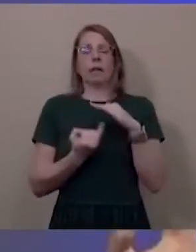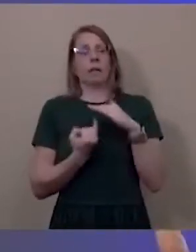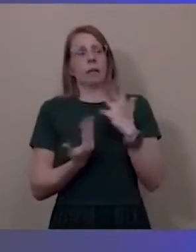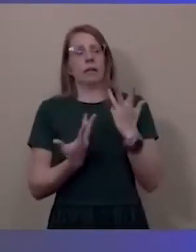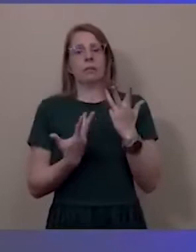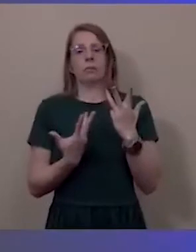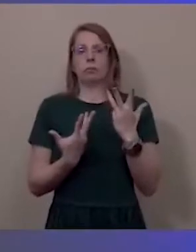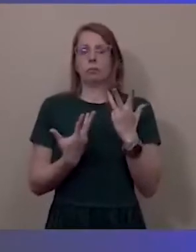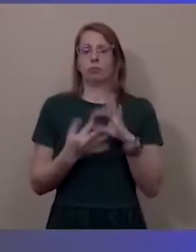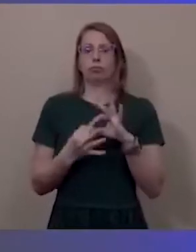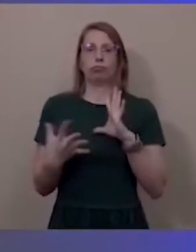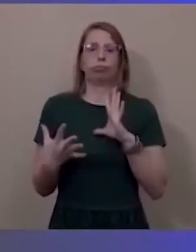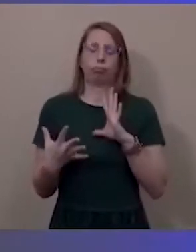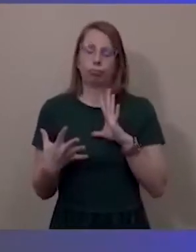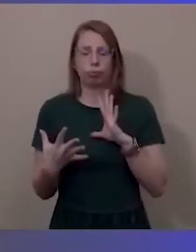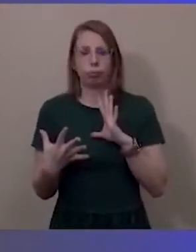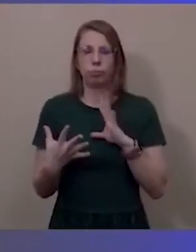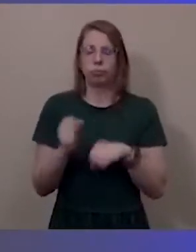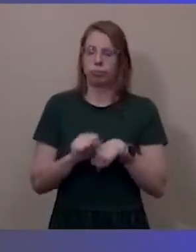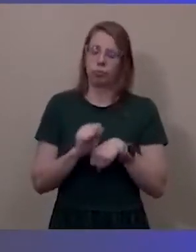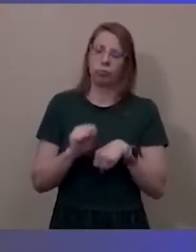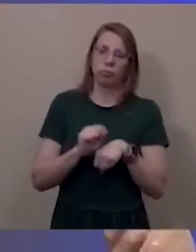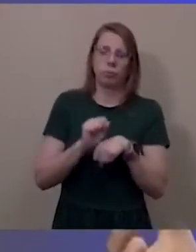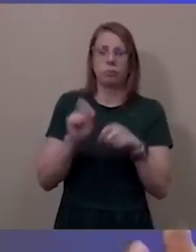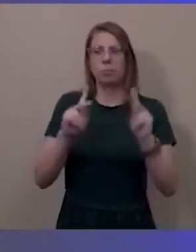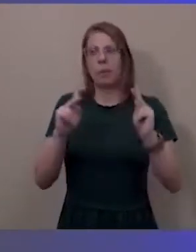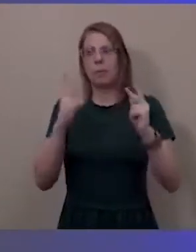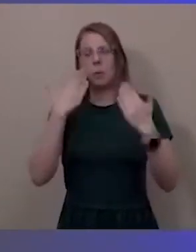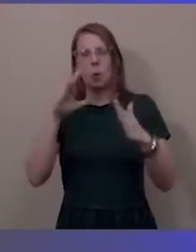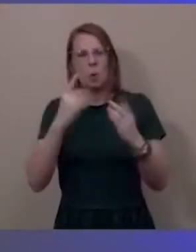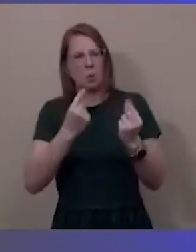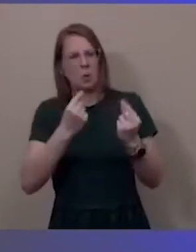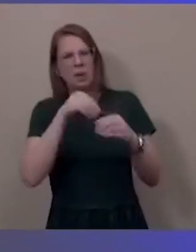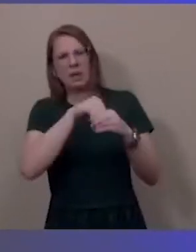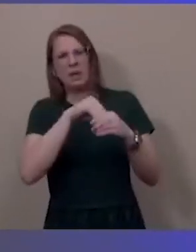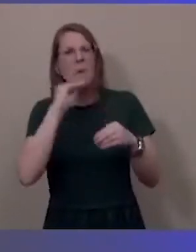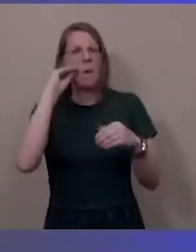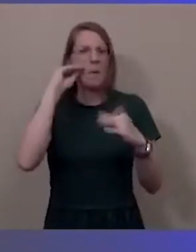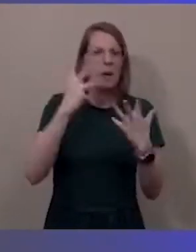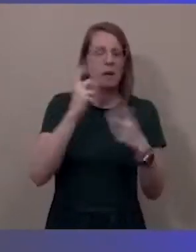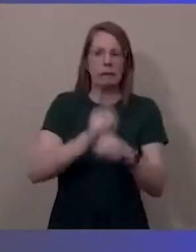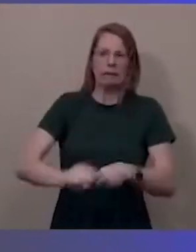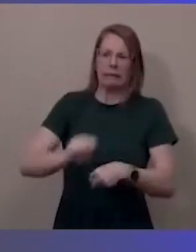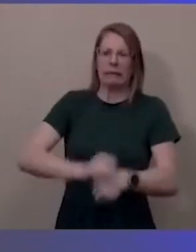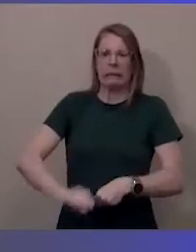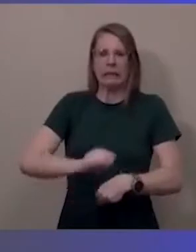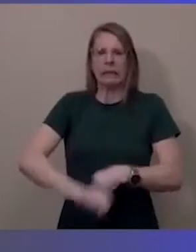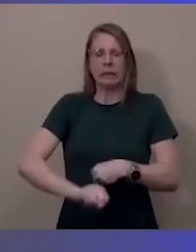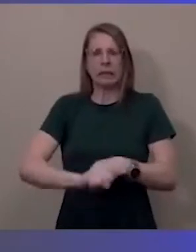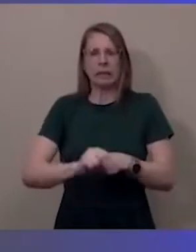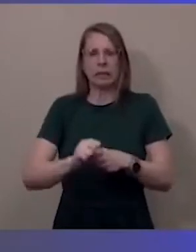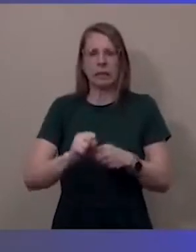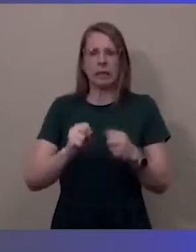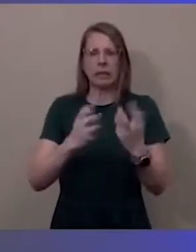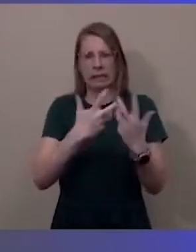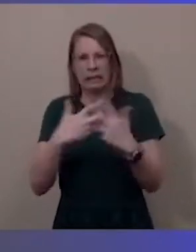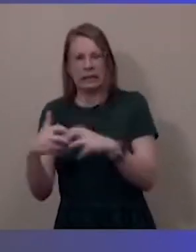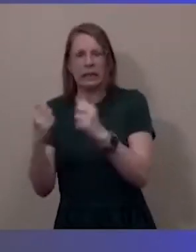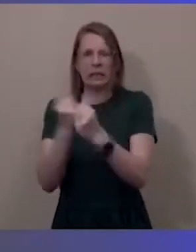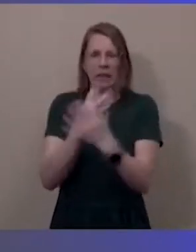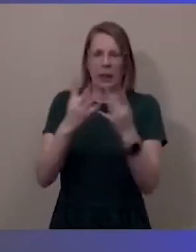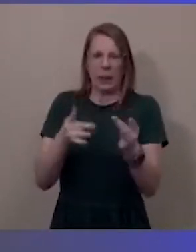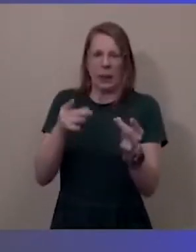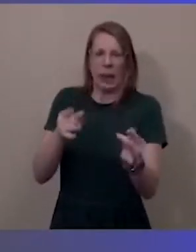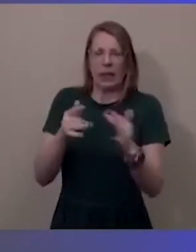cut off. They're working hard. People don't know what they're doing and how hard they're working to keep things together. And then